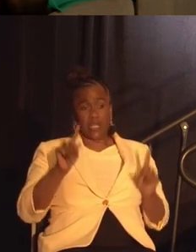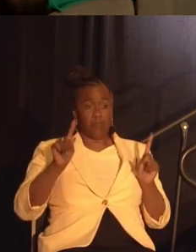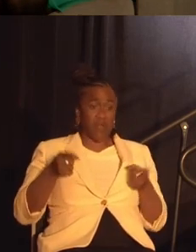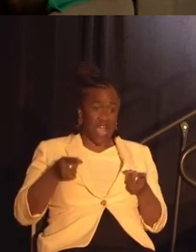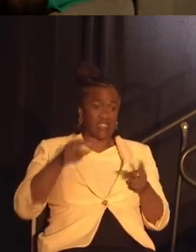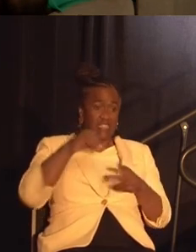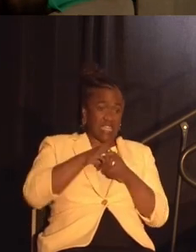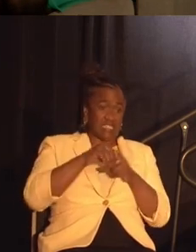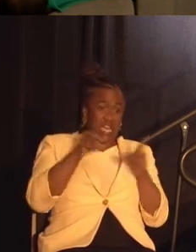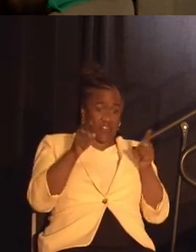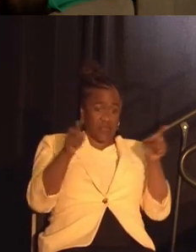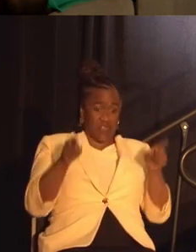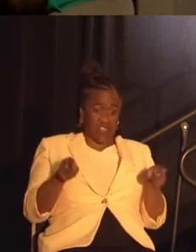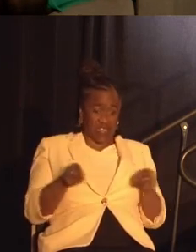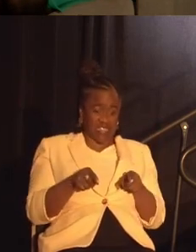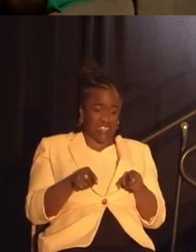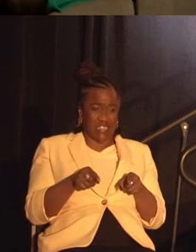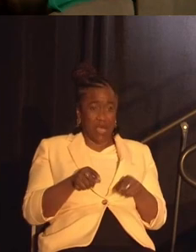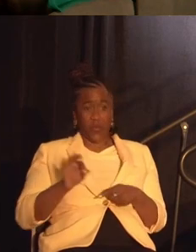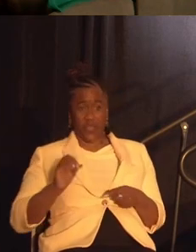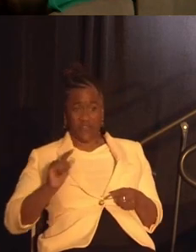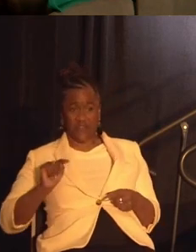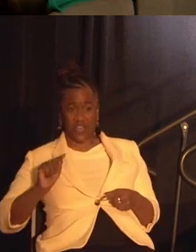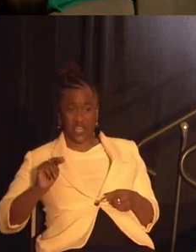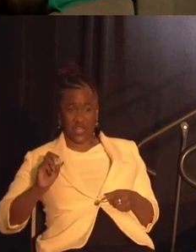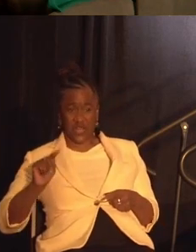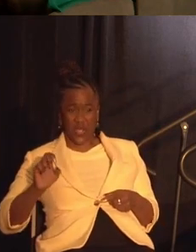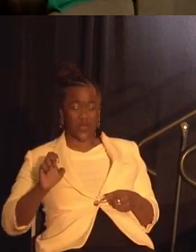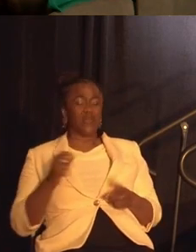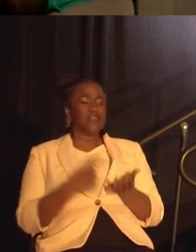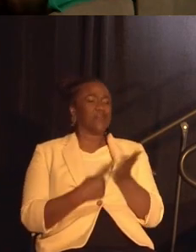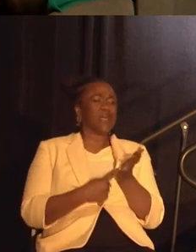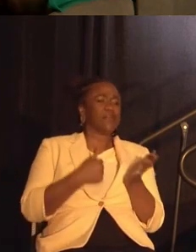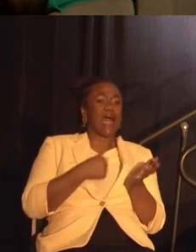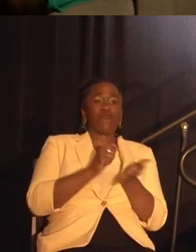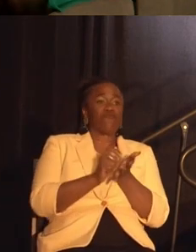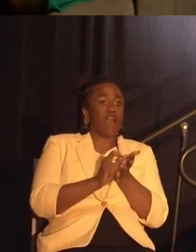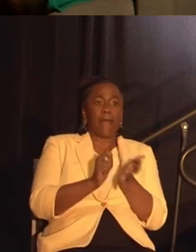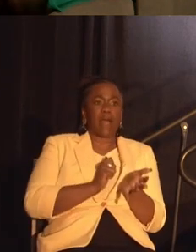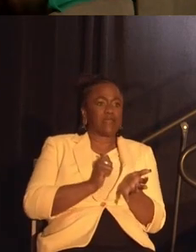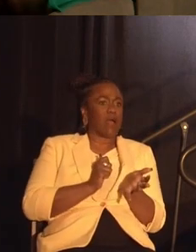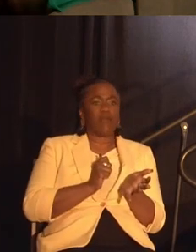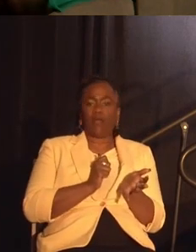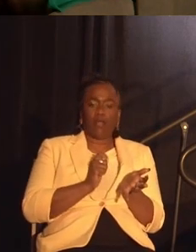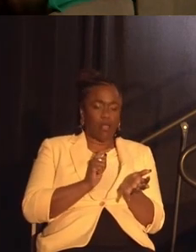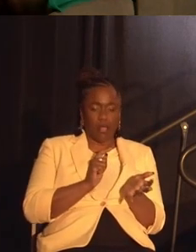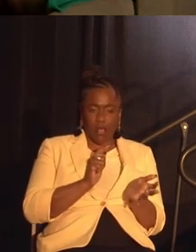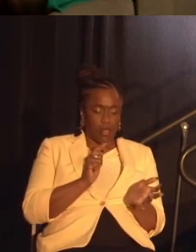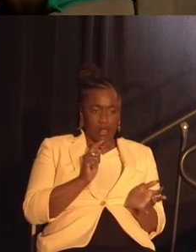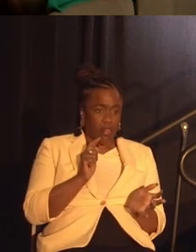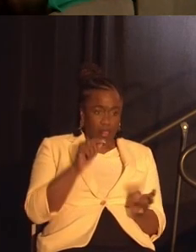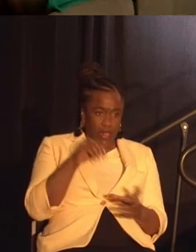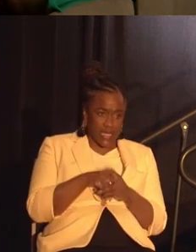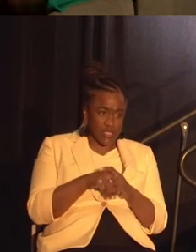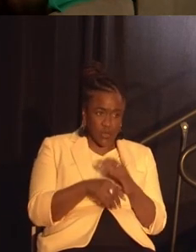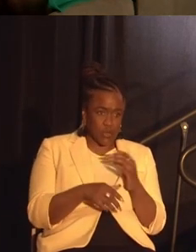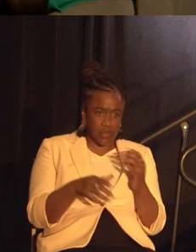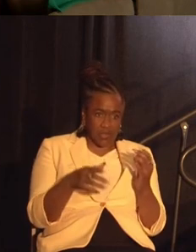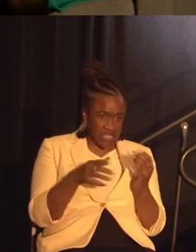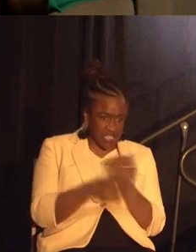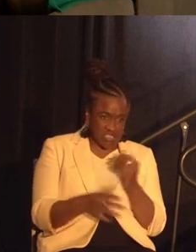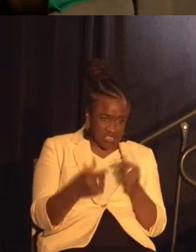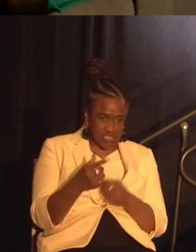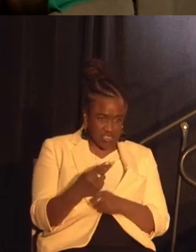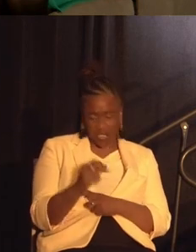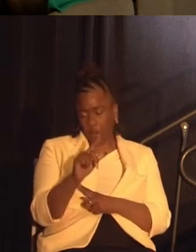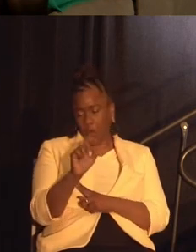of parentheses with a footnote, and then, so sometimes I really write myself into a shithole, but it's